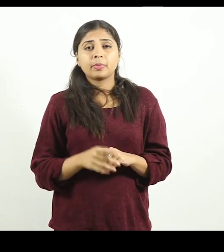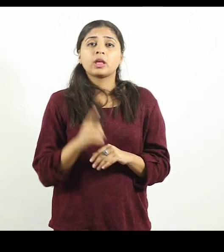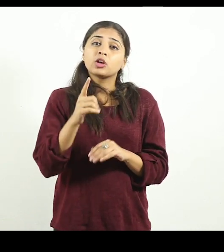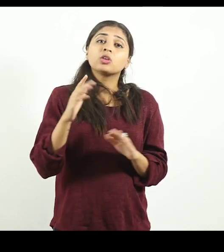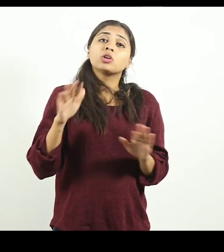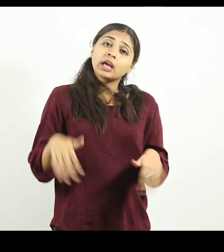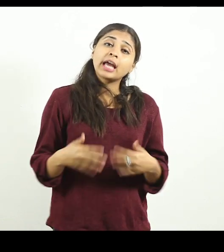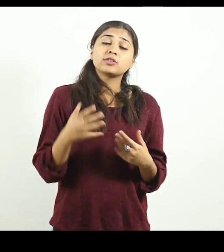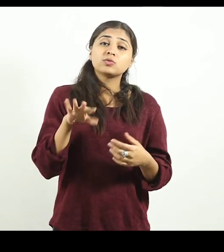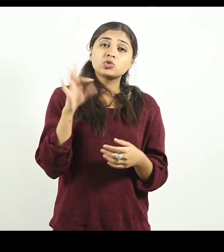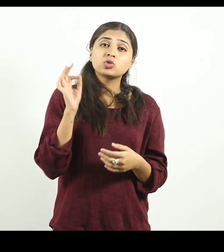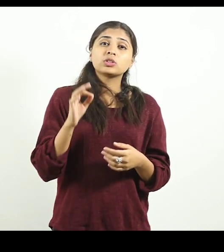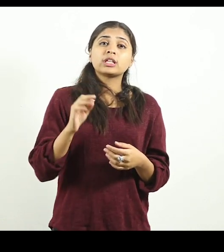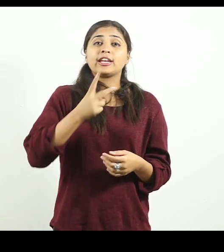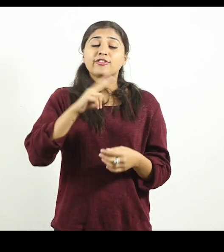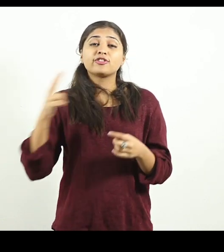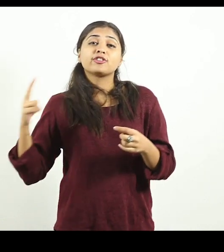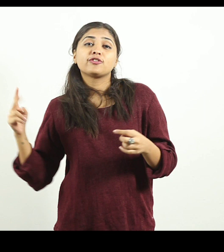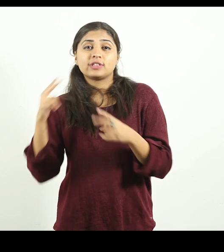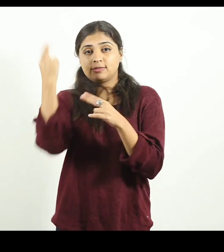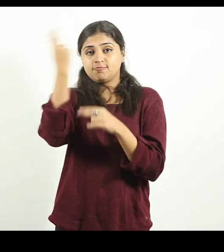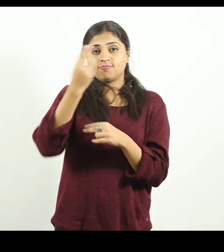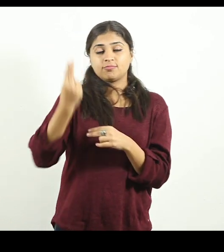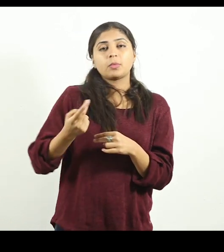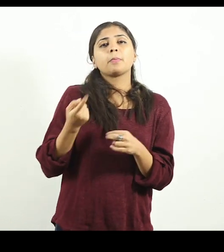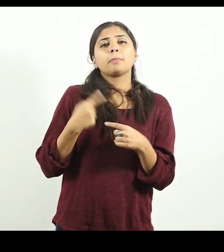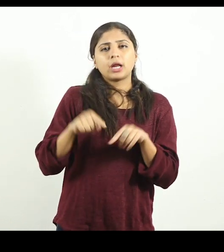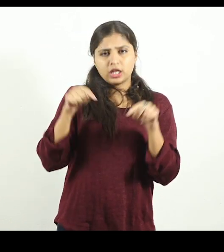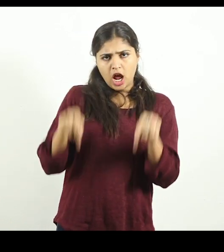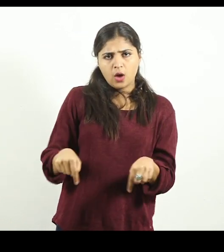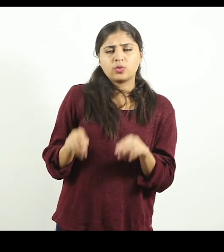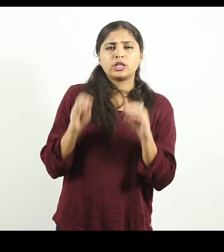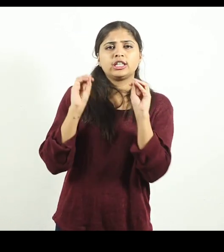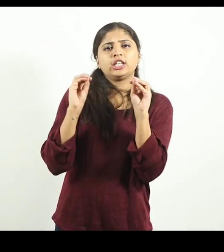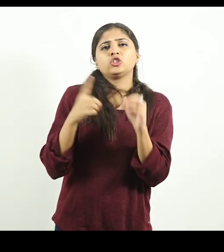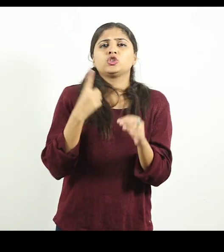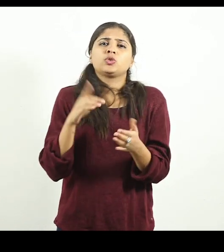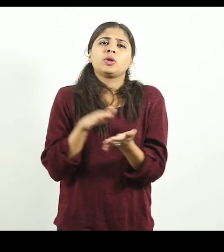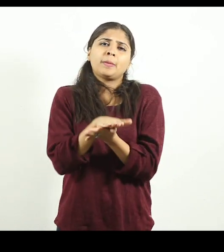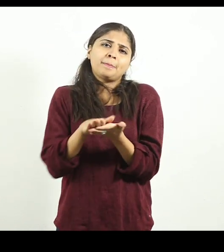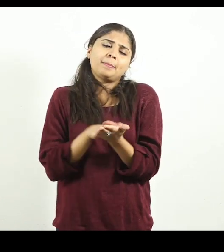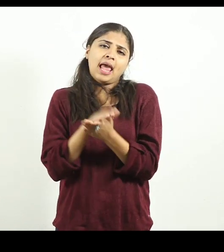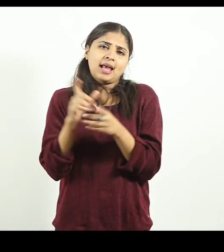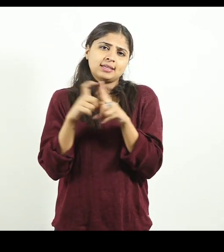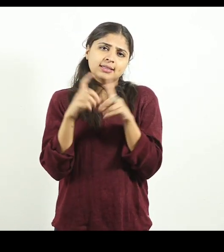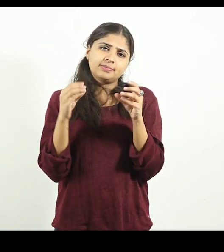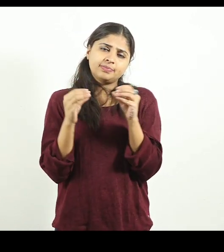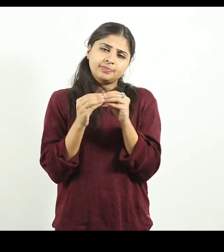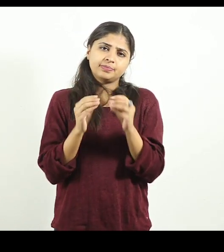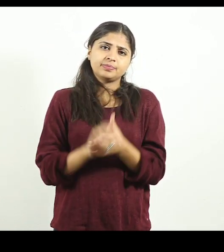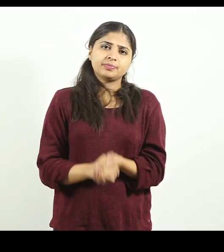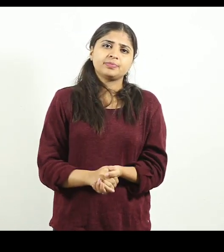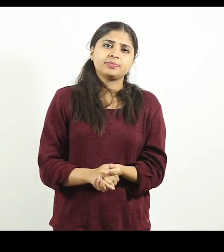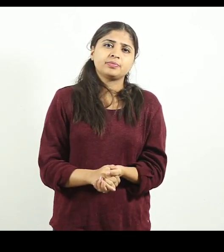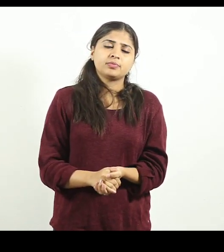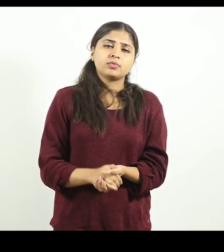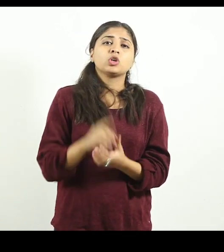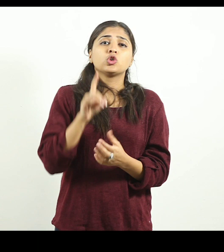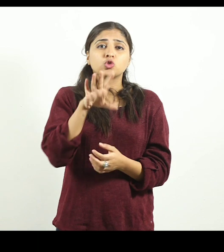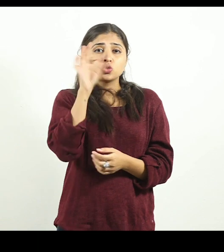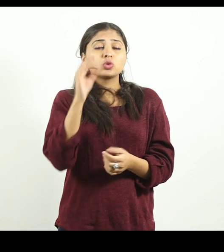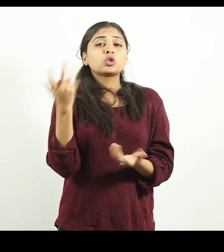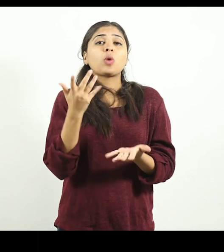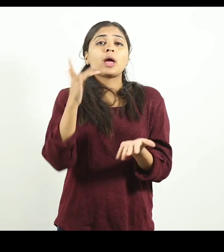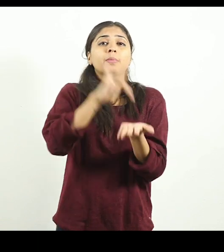have the ability to choose from the template, but we will just use a blank database here. Choose